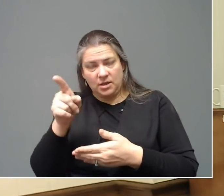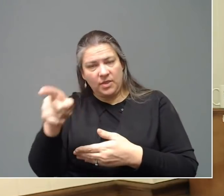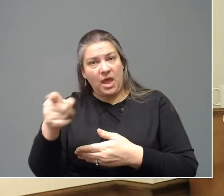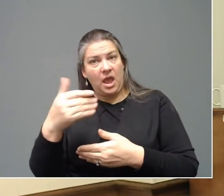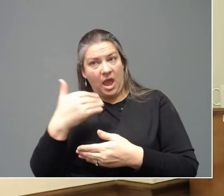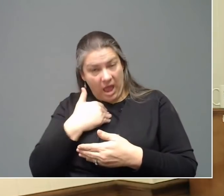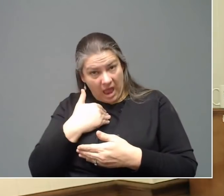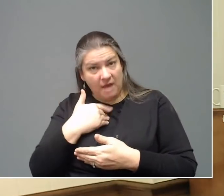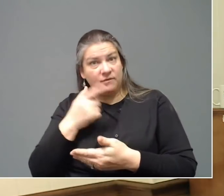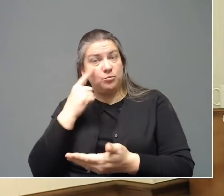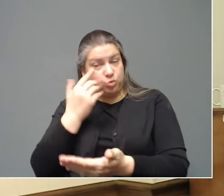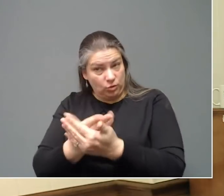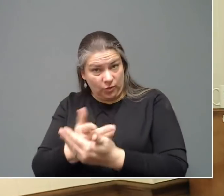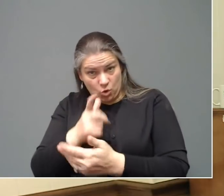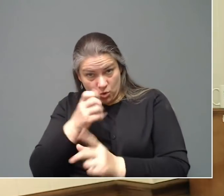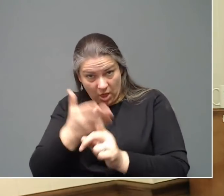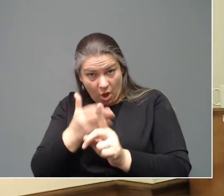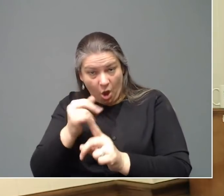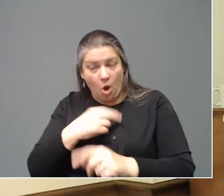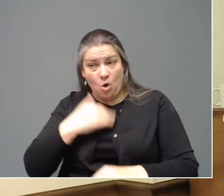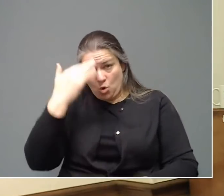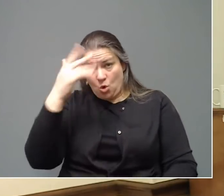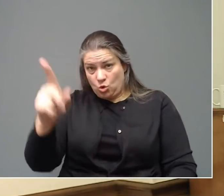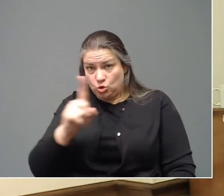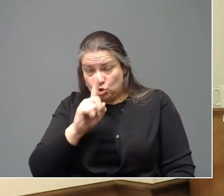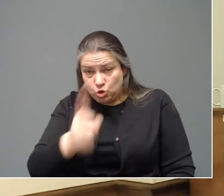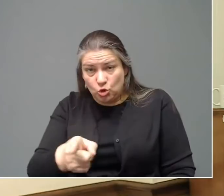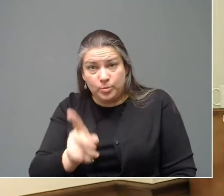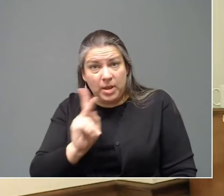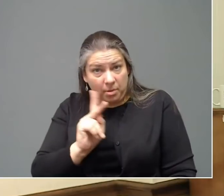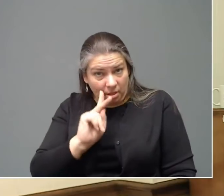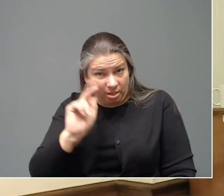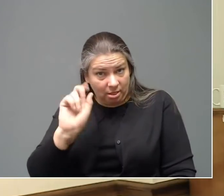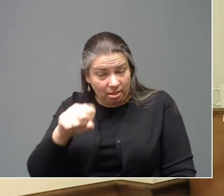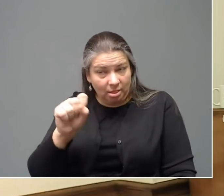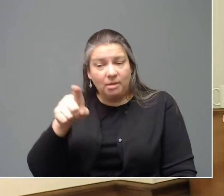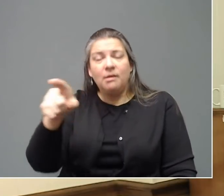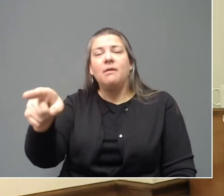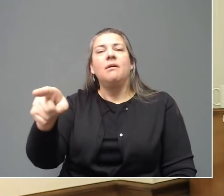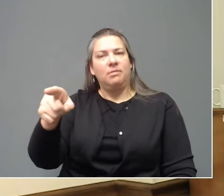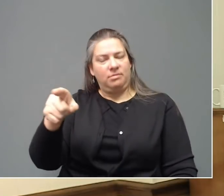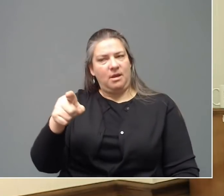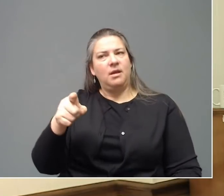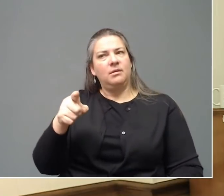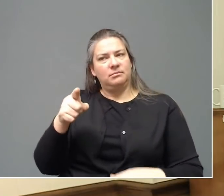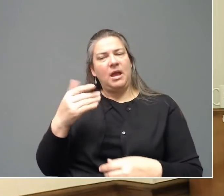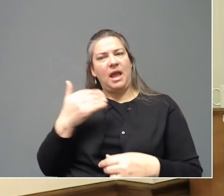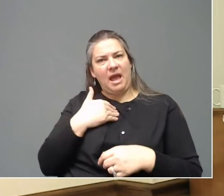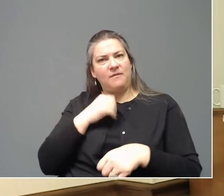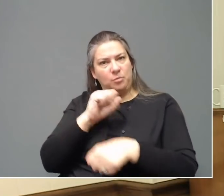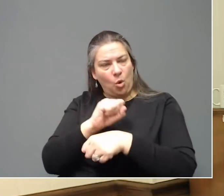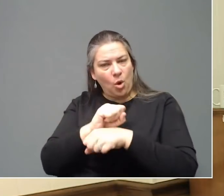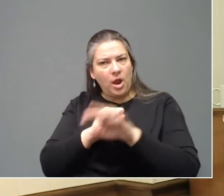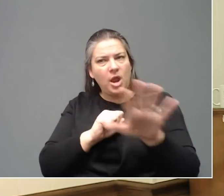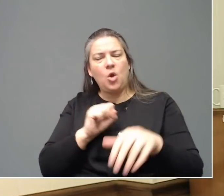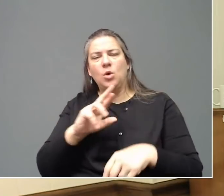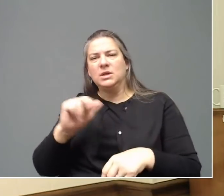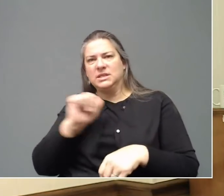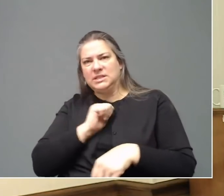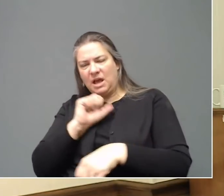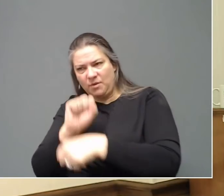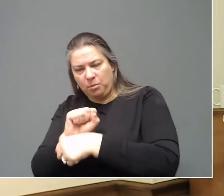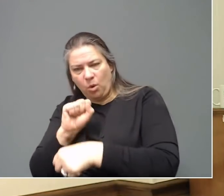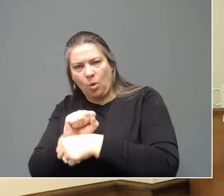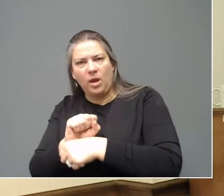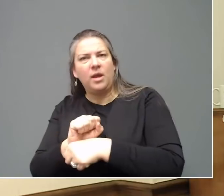We know these are real people who are properly connected to an employer or they're self-employed. And then